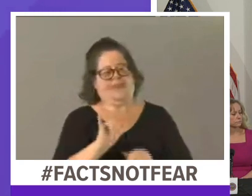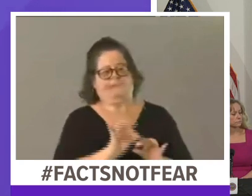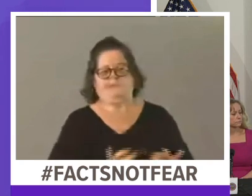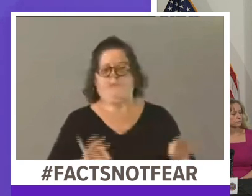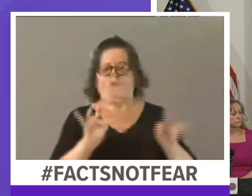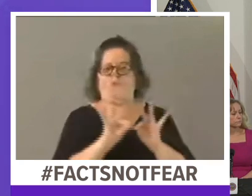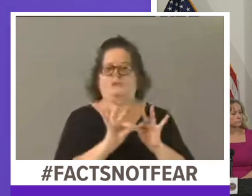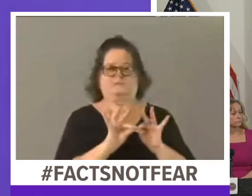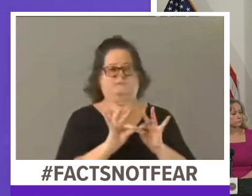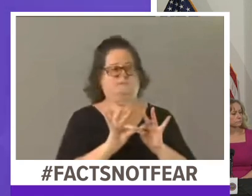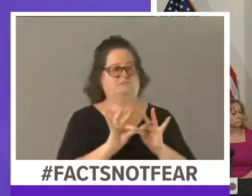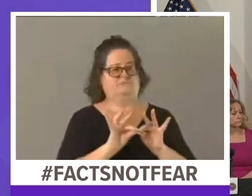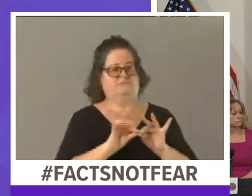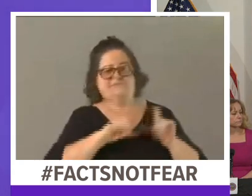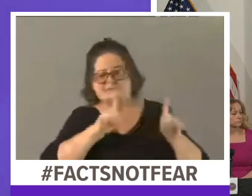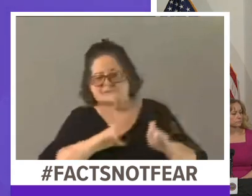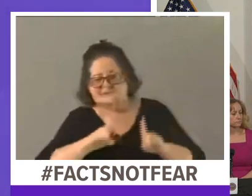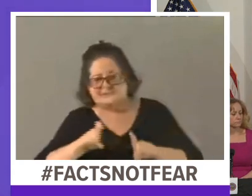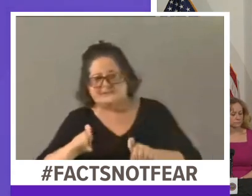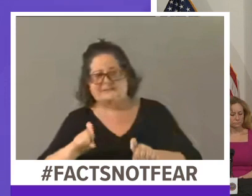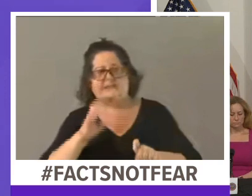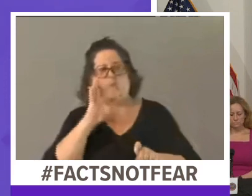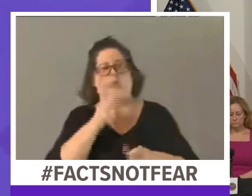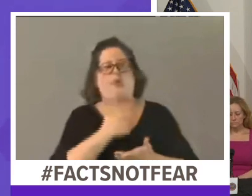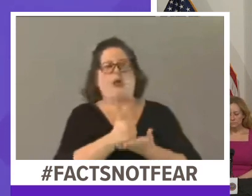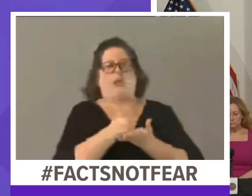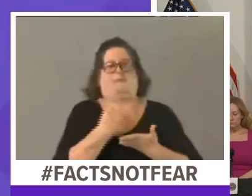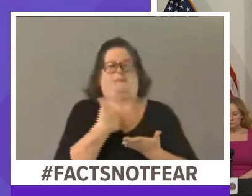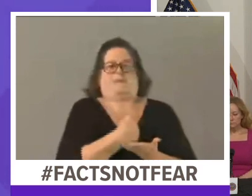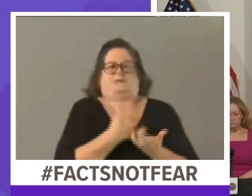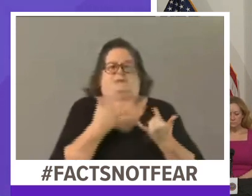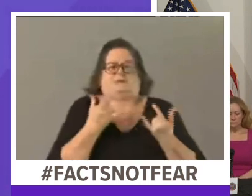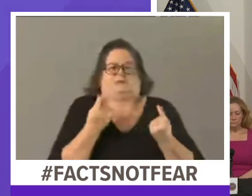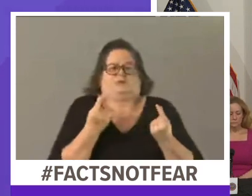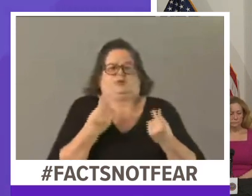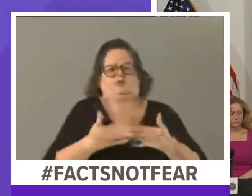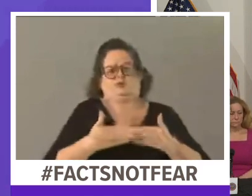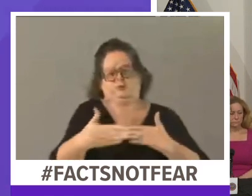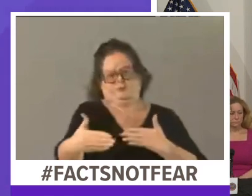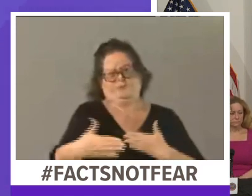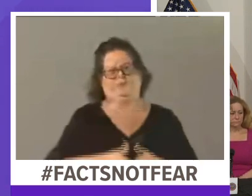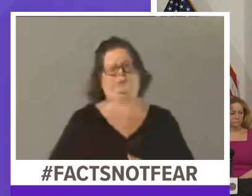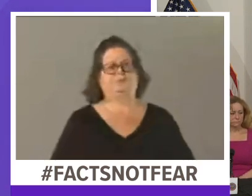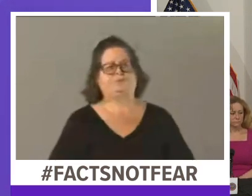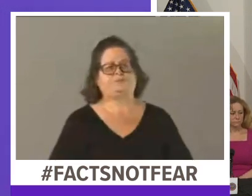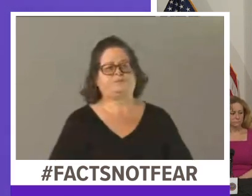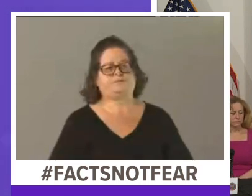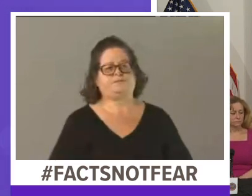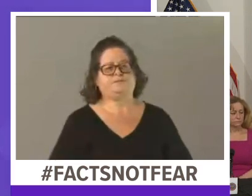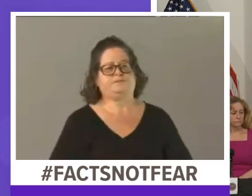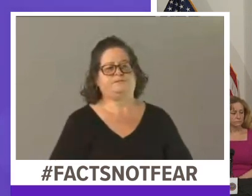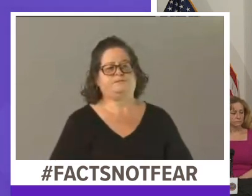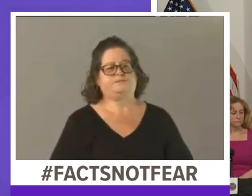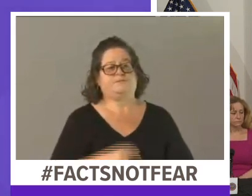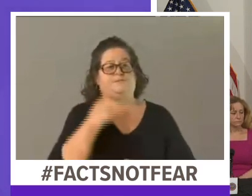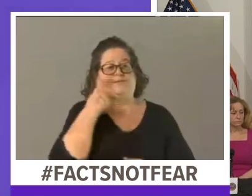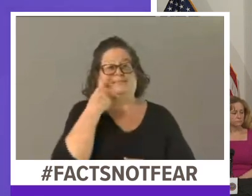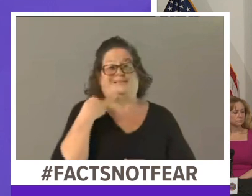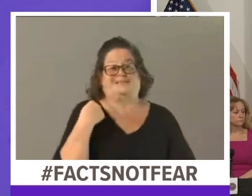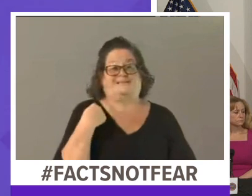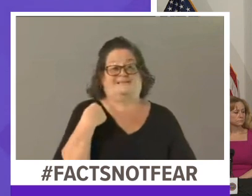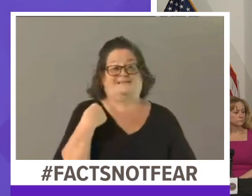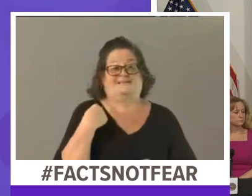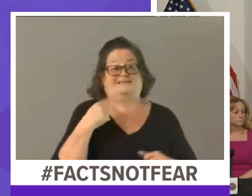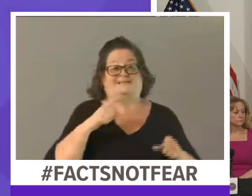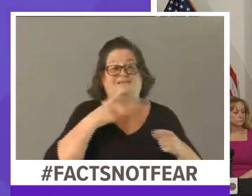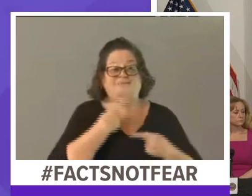that knowledge. Let's talk very quickly about some recent actions that we've taken with the